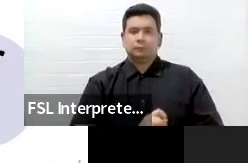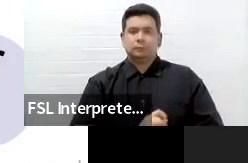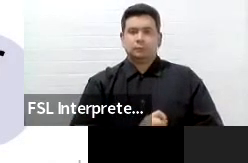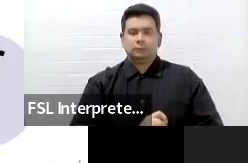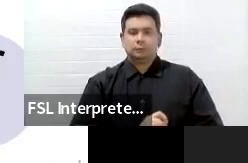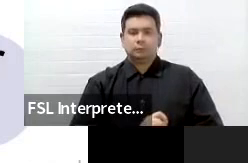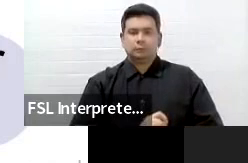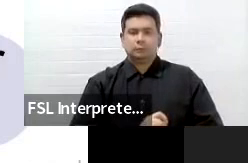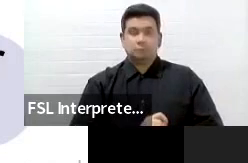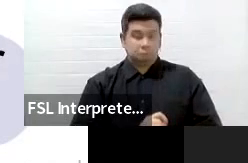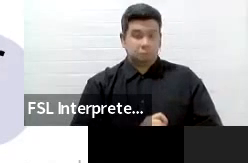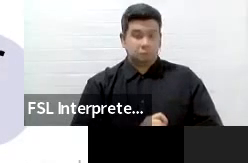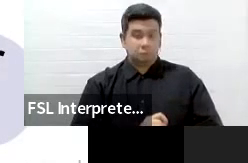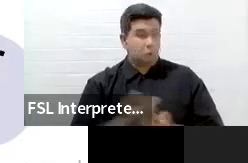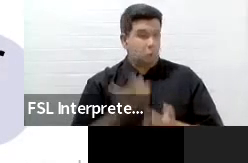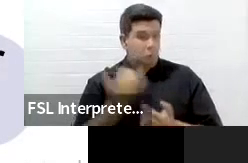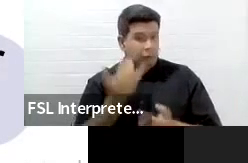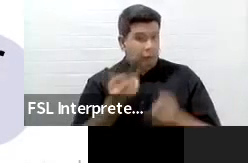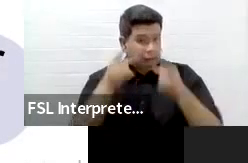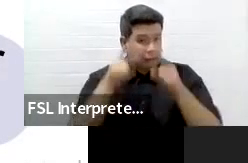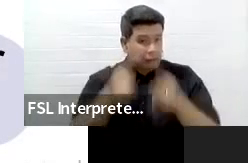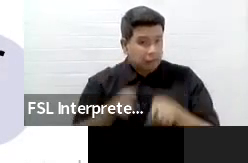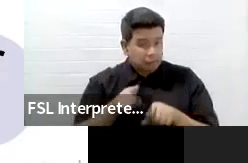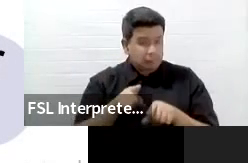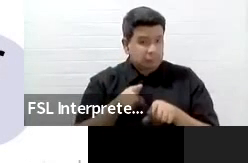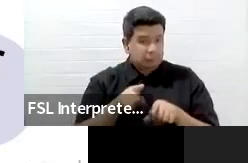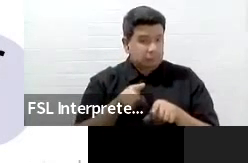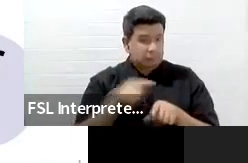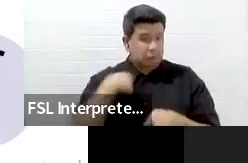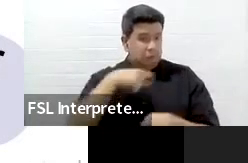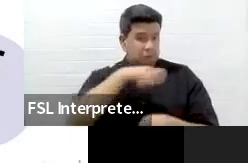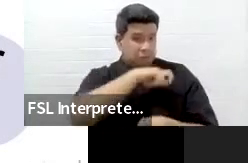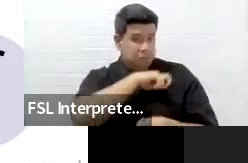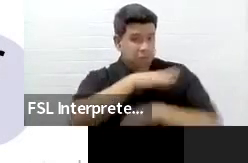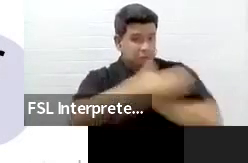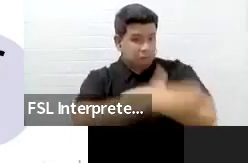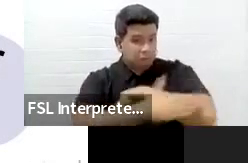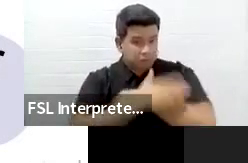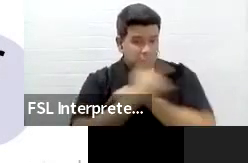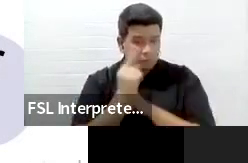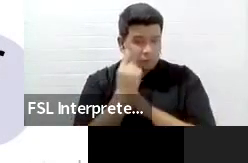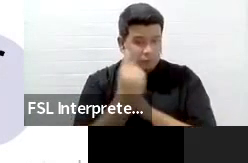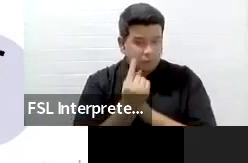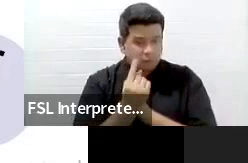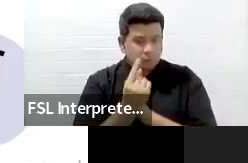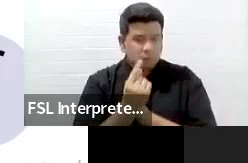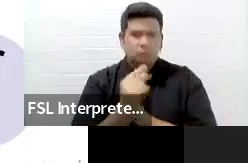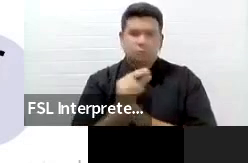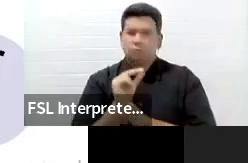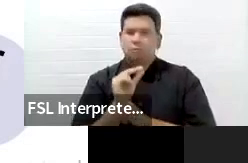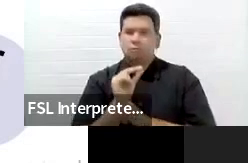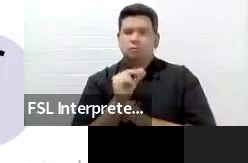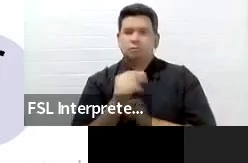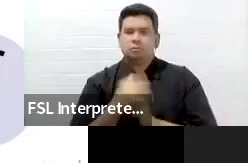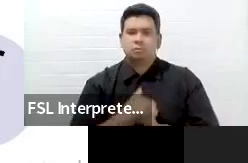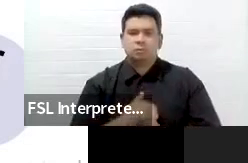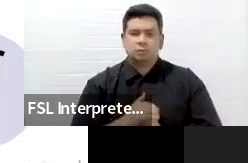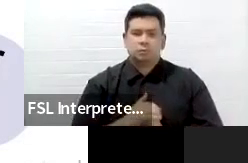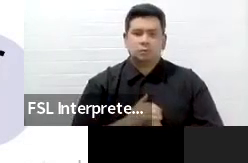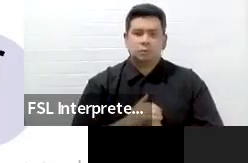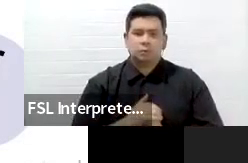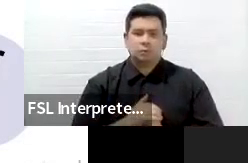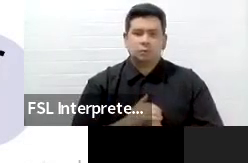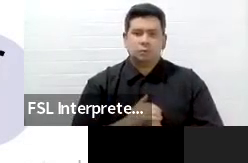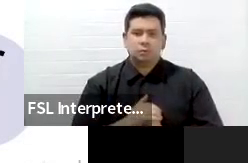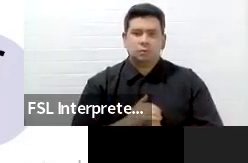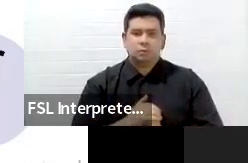located in Spain initially, but Spain, was being a neutral country during the First World War, was reporting